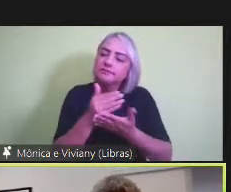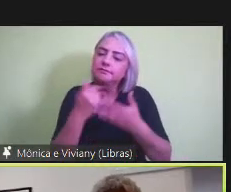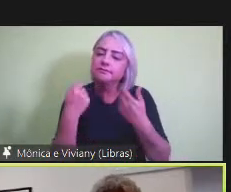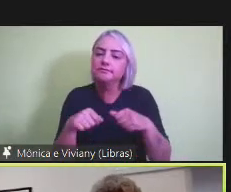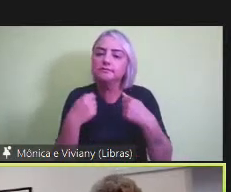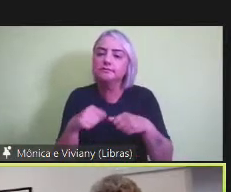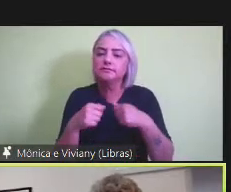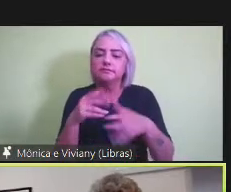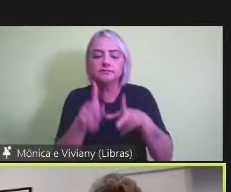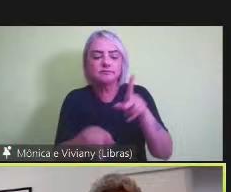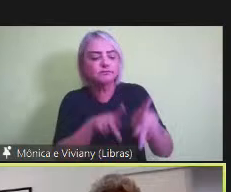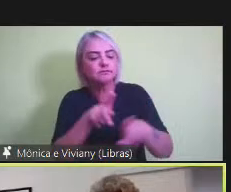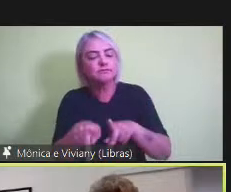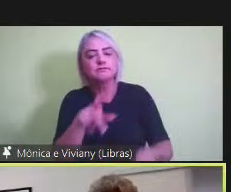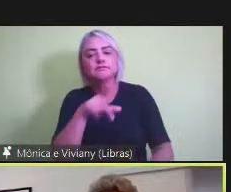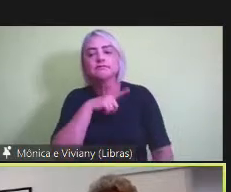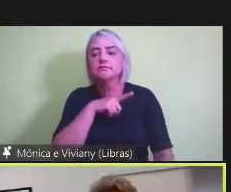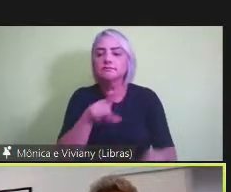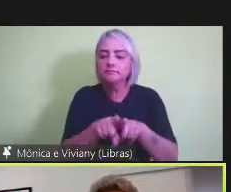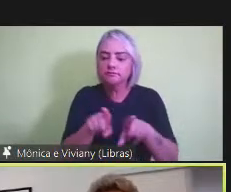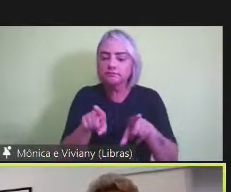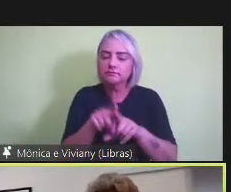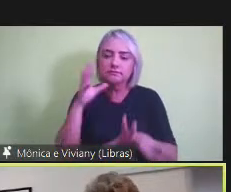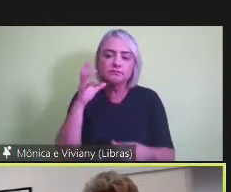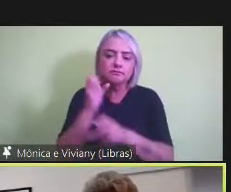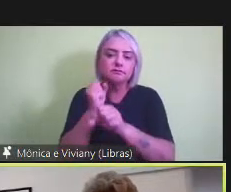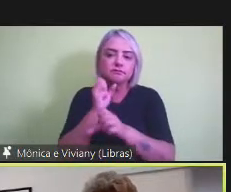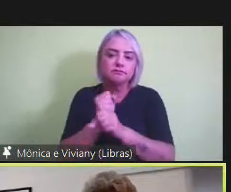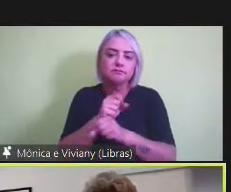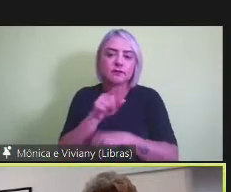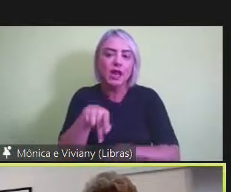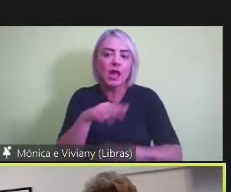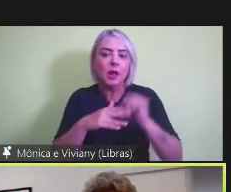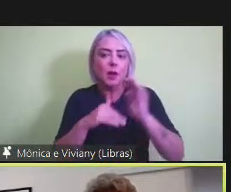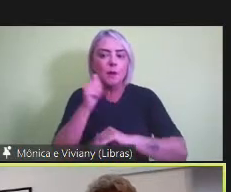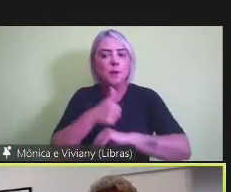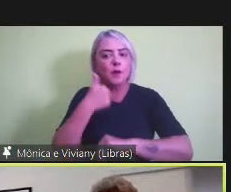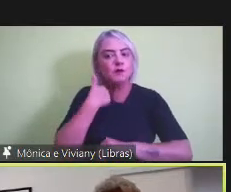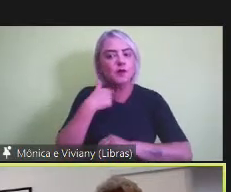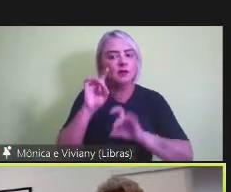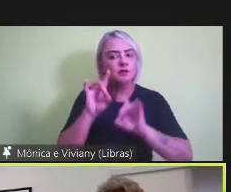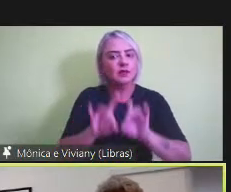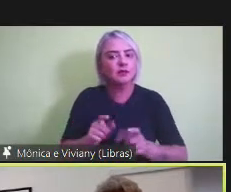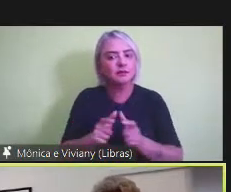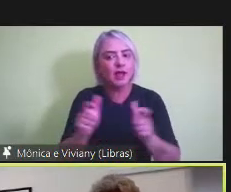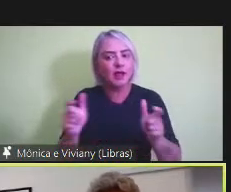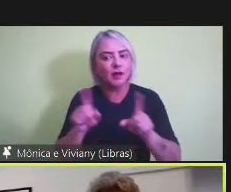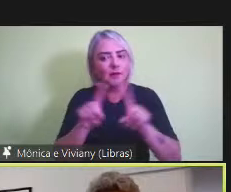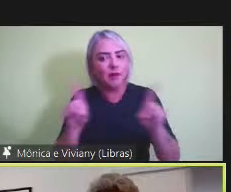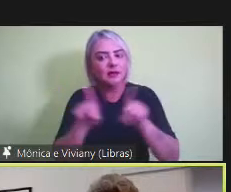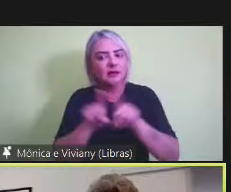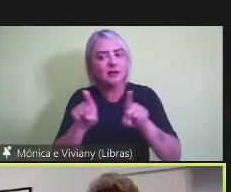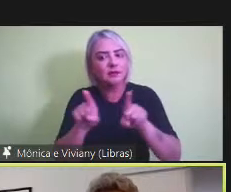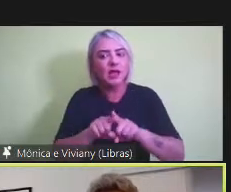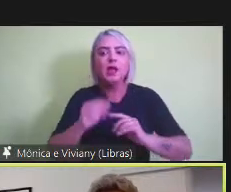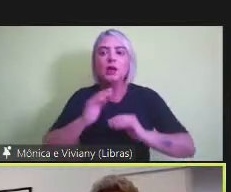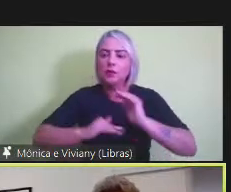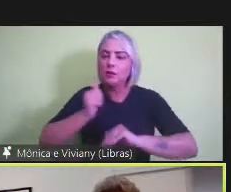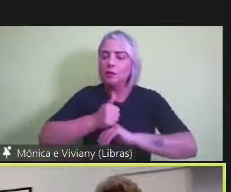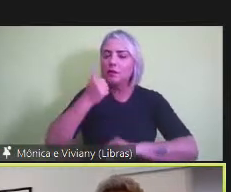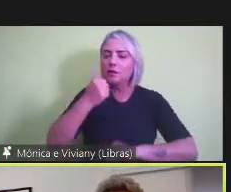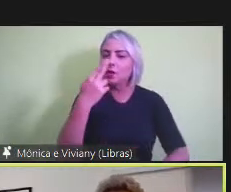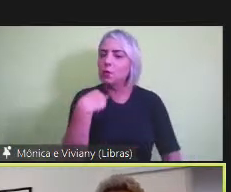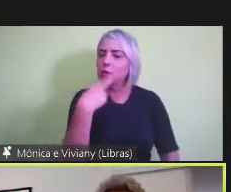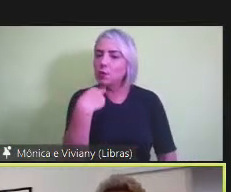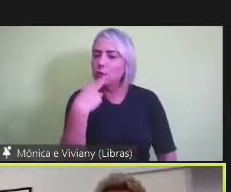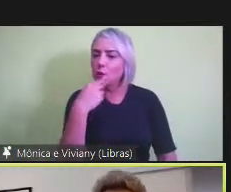people and from the necessities of the population to also have a number of professionals, specialized professionals, which is greater.